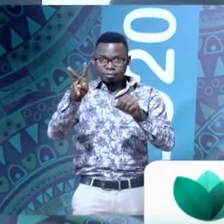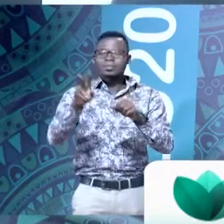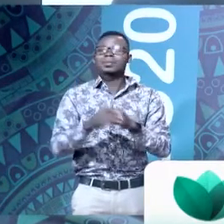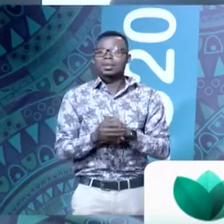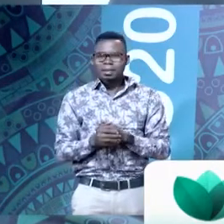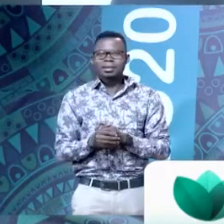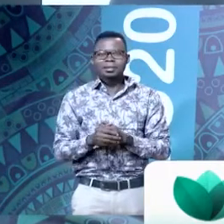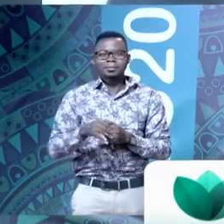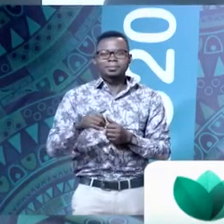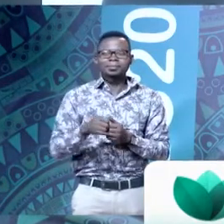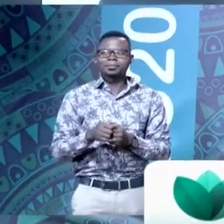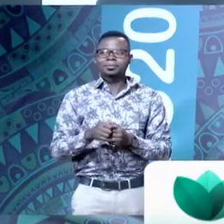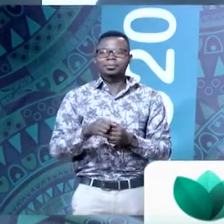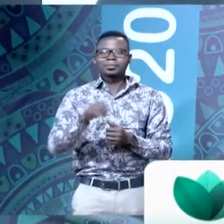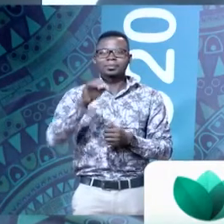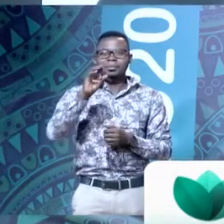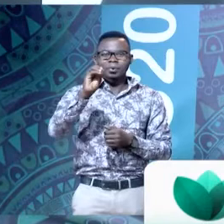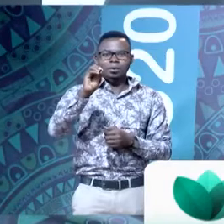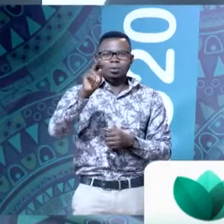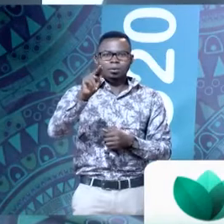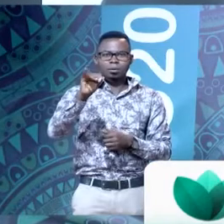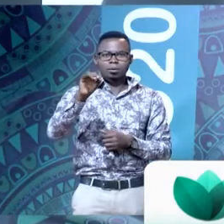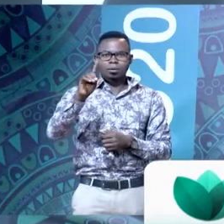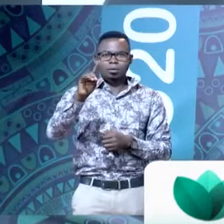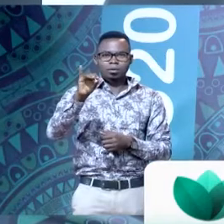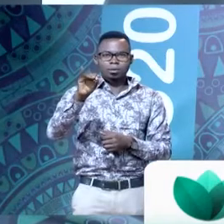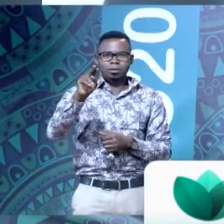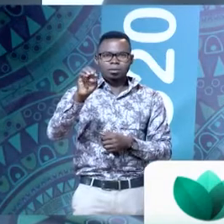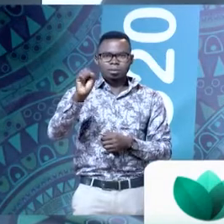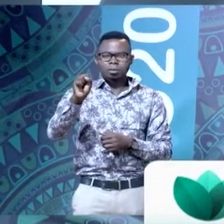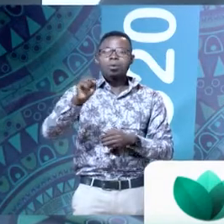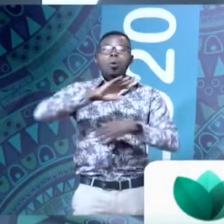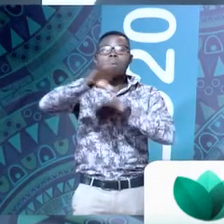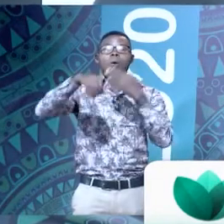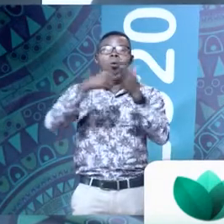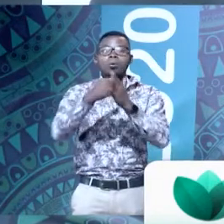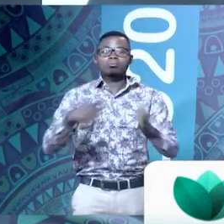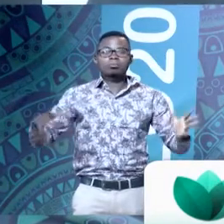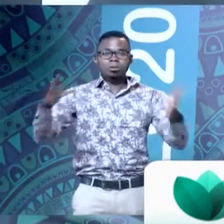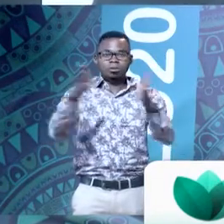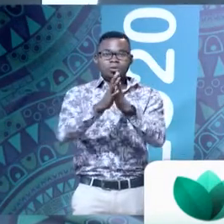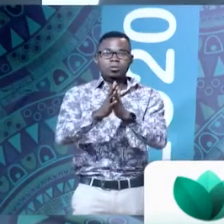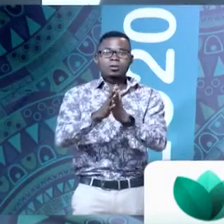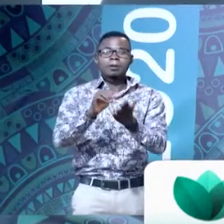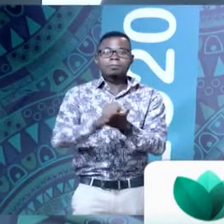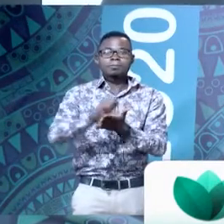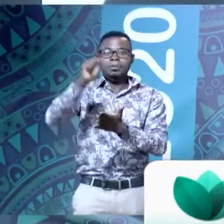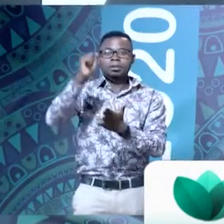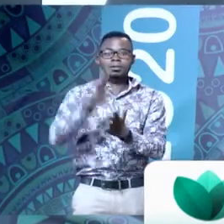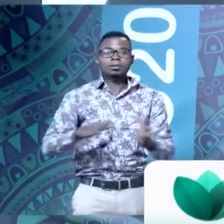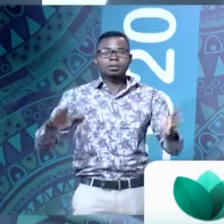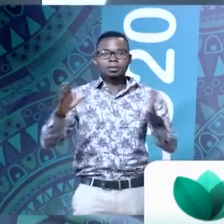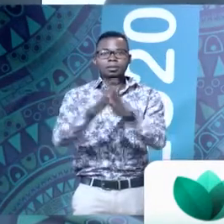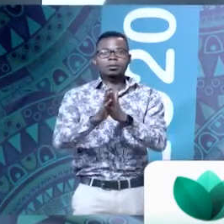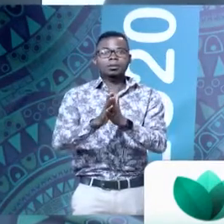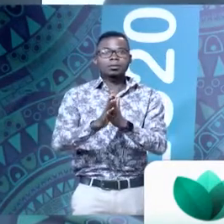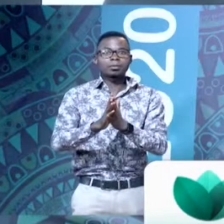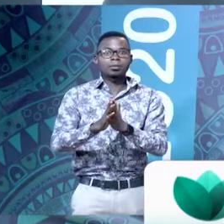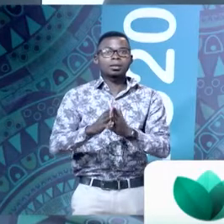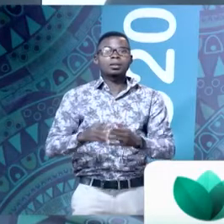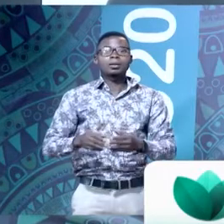tab or an iPad. Many of them are locally manufactured, by the way, which will enable